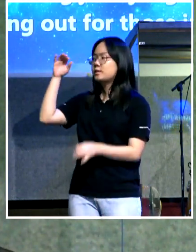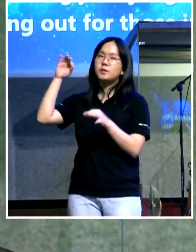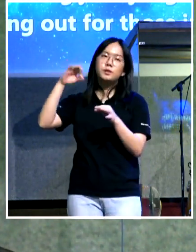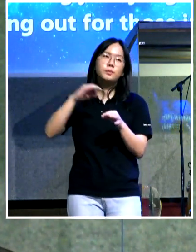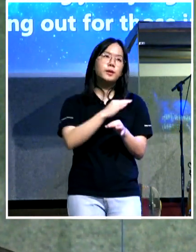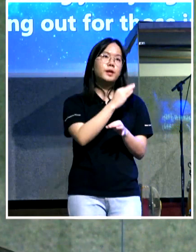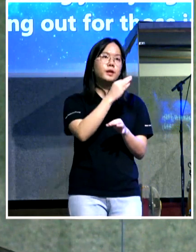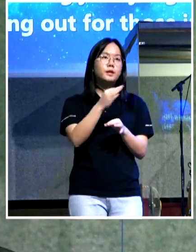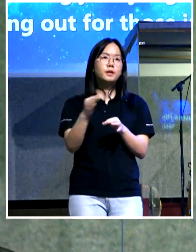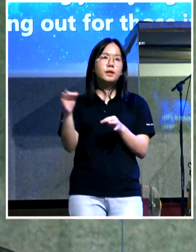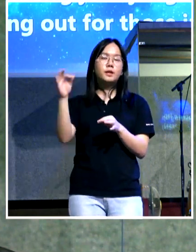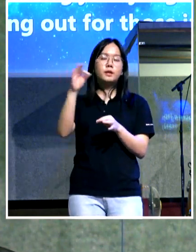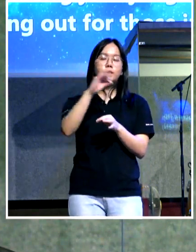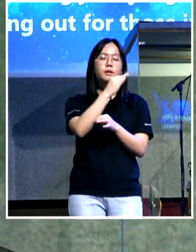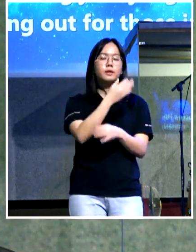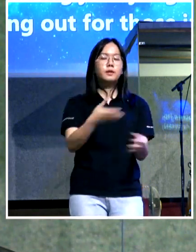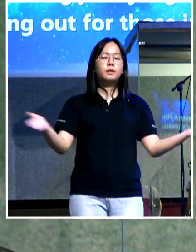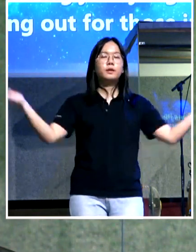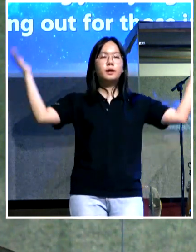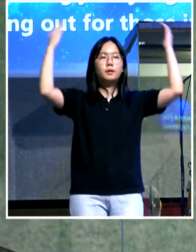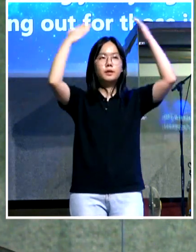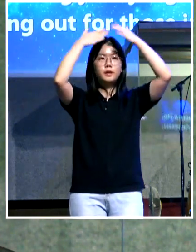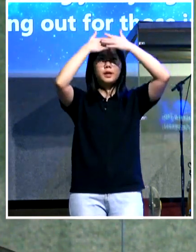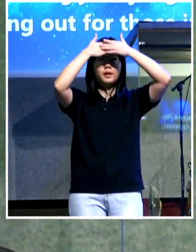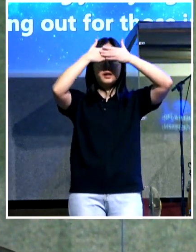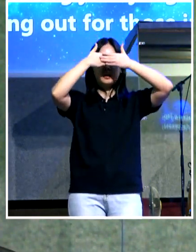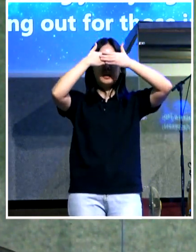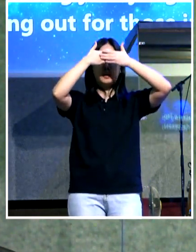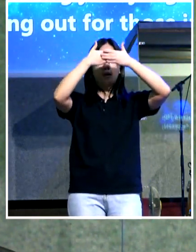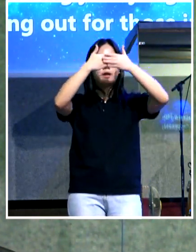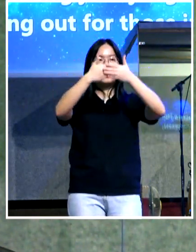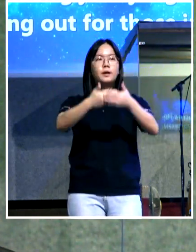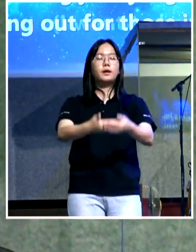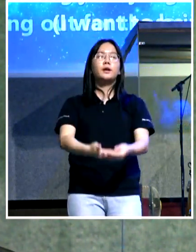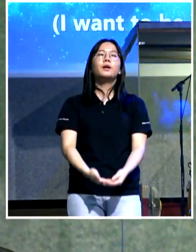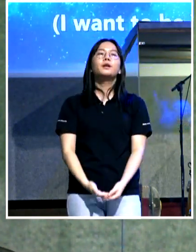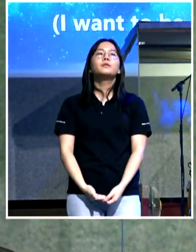memandang jiwa yang dalam